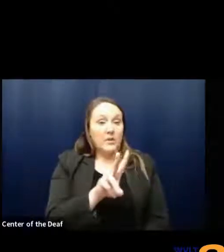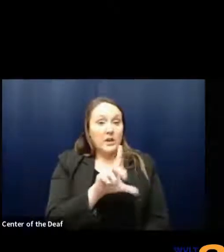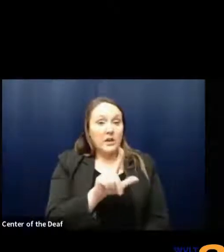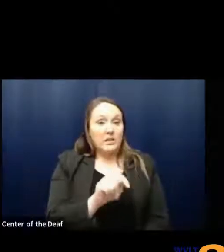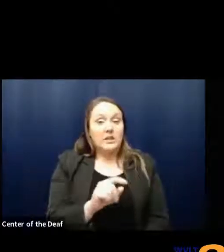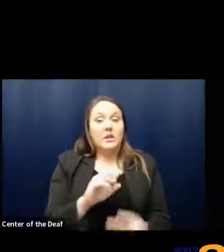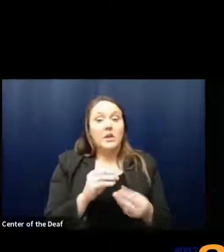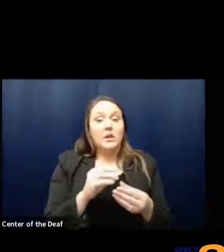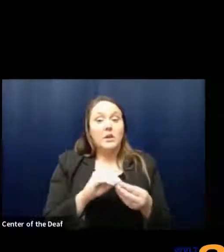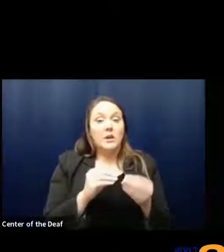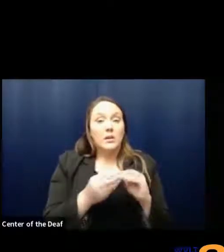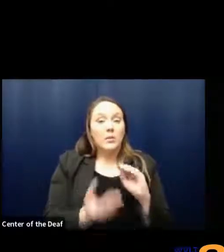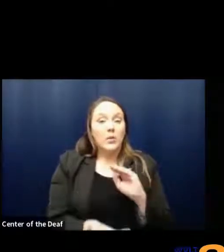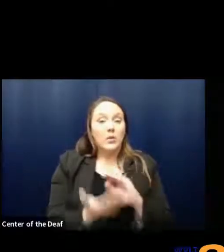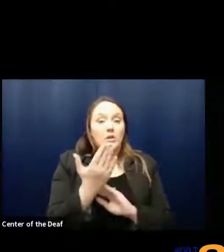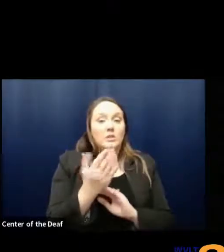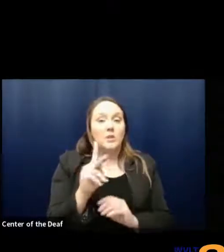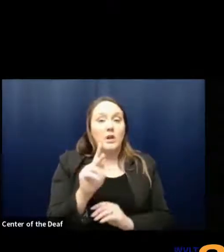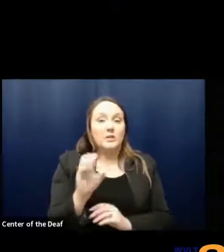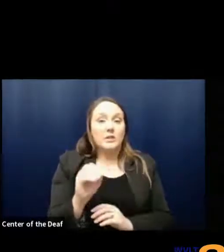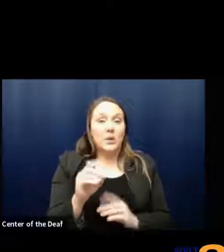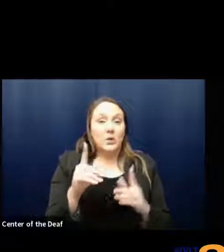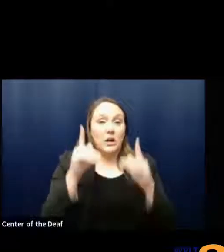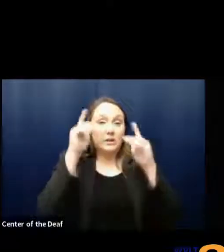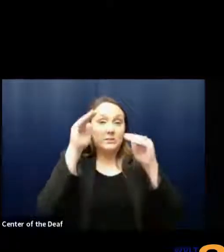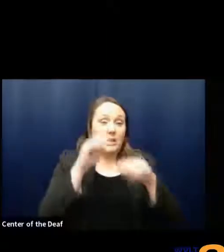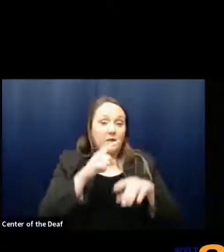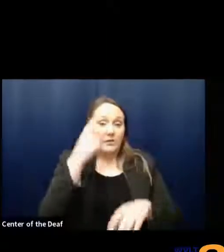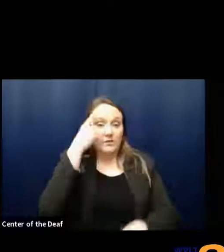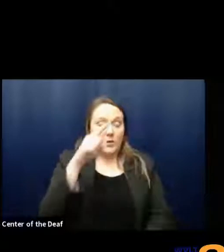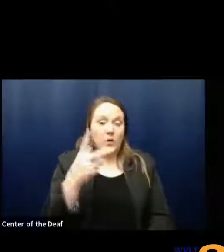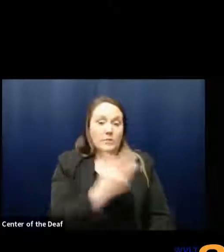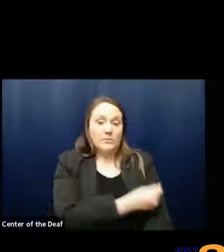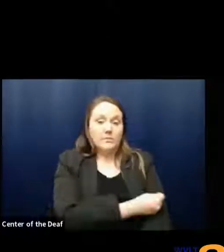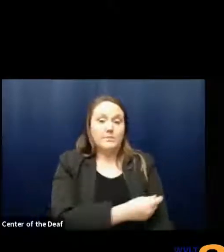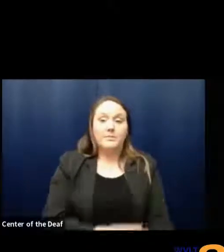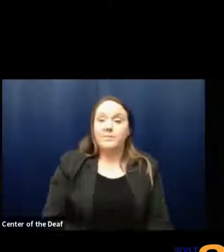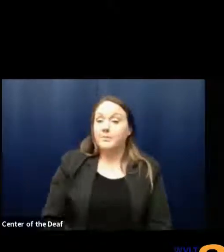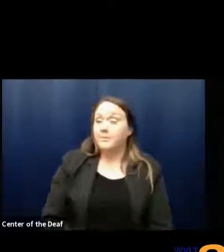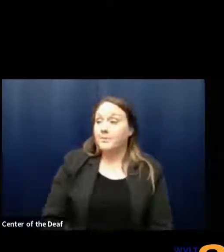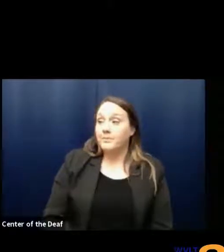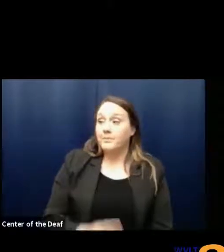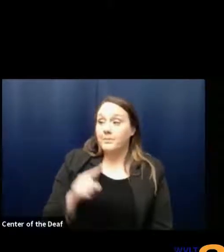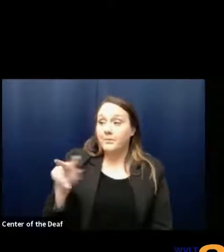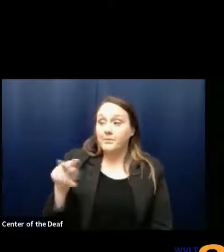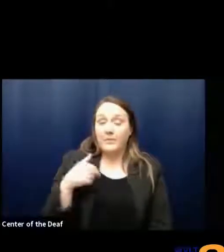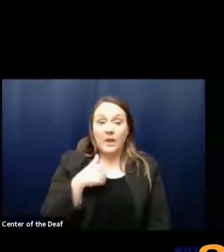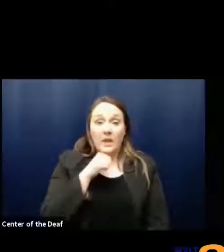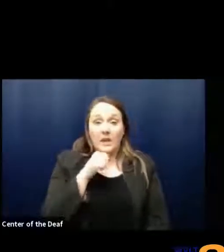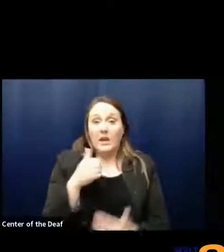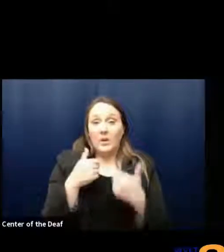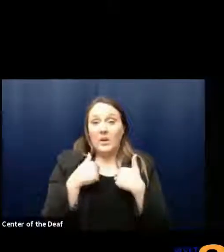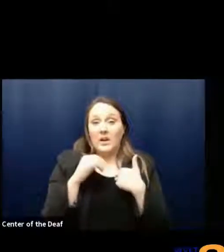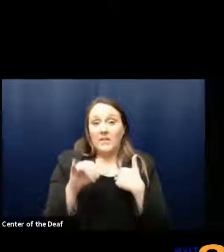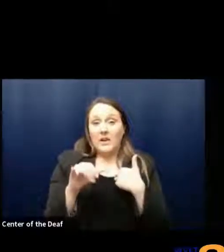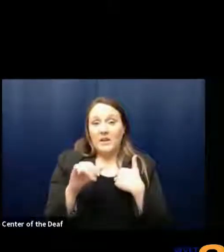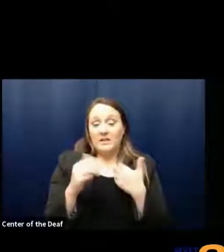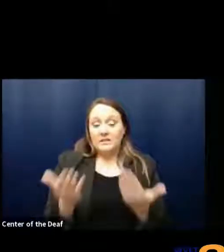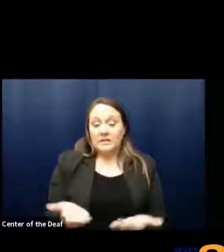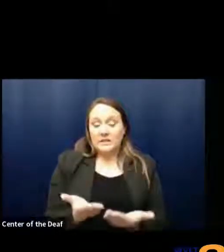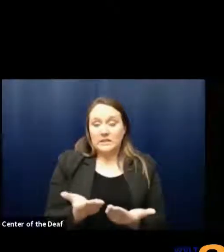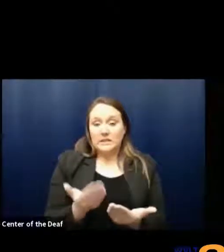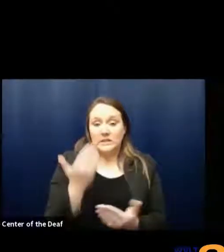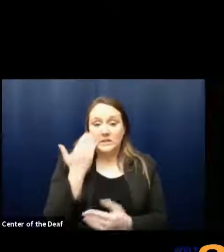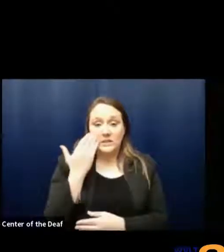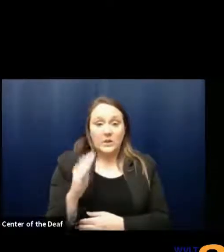this morning that Knox County is expecting on vaccinations? I don't have that in front of me, and I don't know if Dina, I just know the